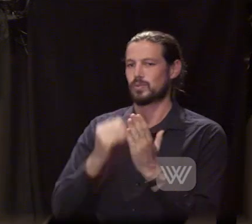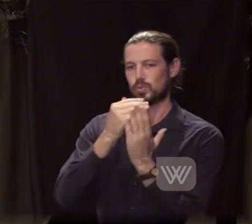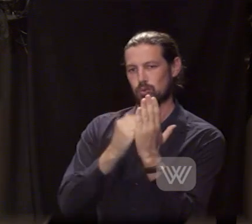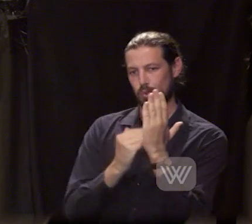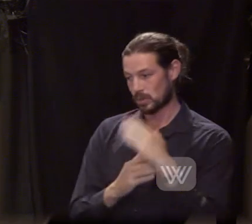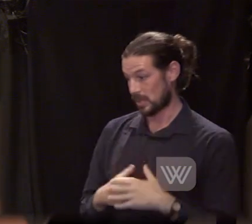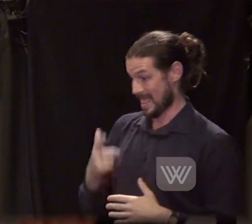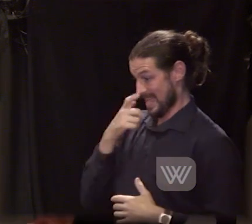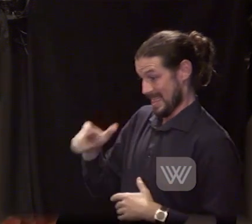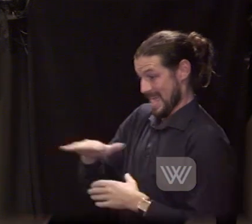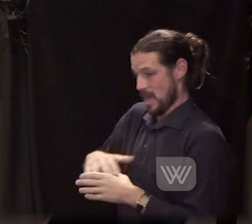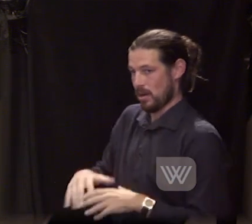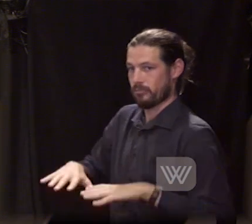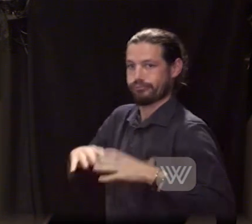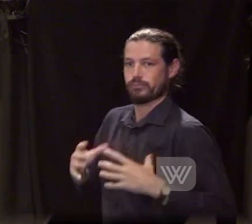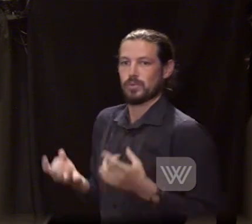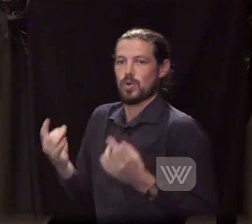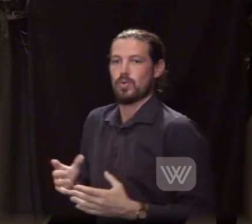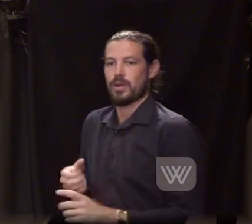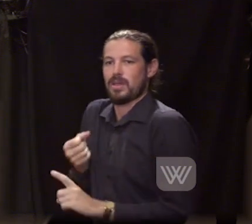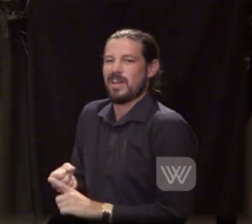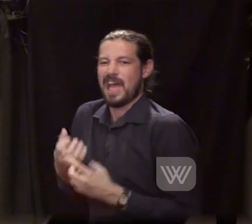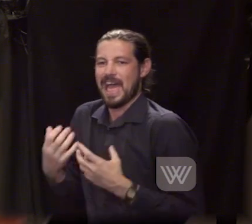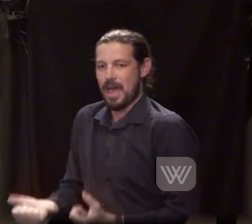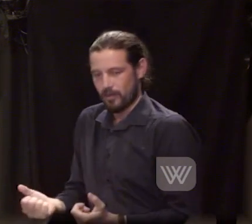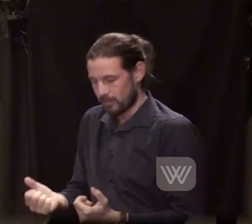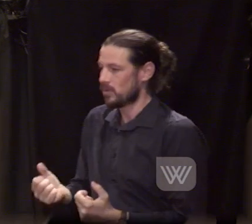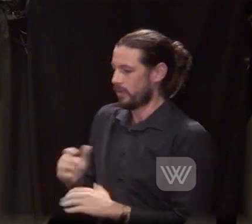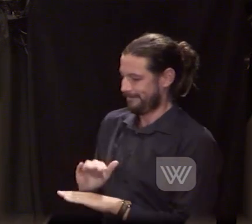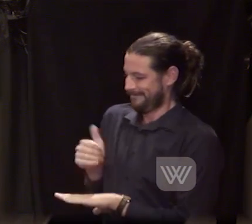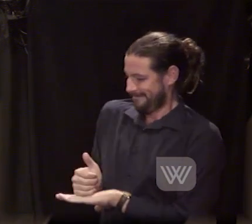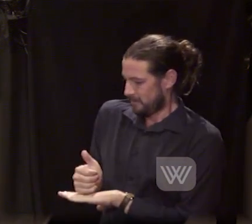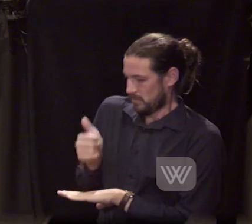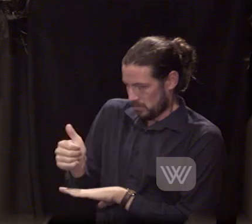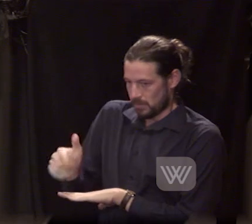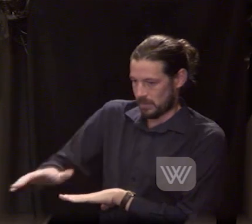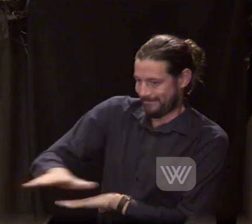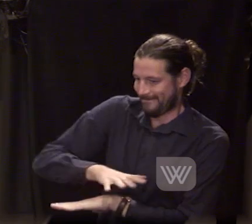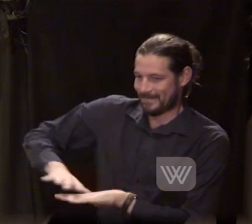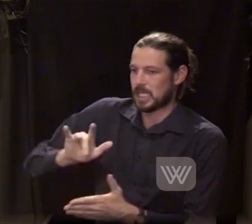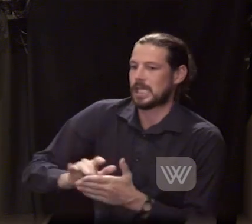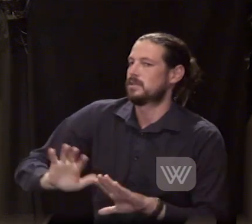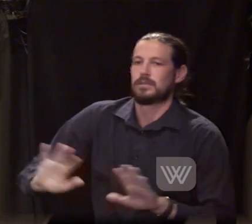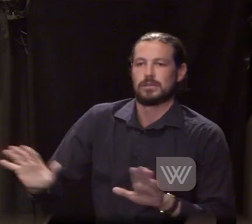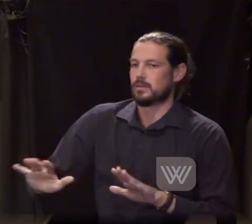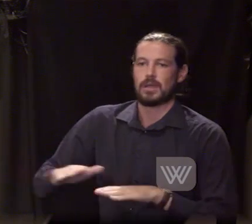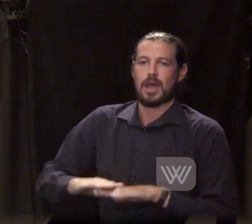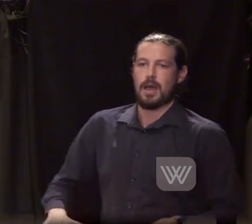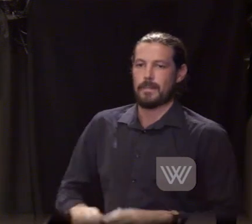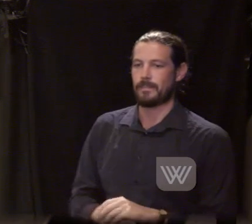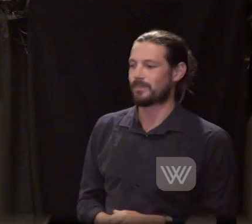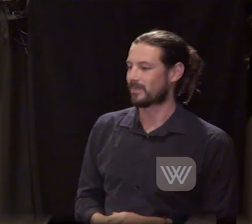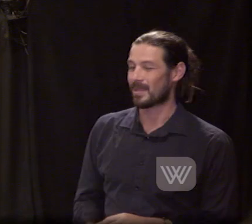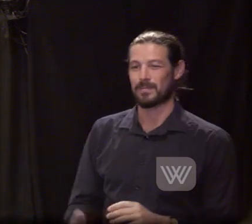area. Mm-hmm. And so we couldn't do anything additional onto that land. So we had to be completely self-contained, and there just was not enough space to grow all of our